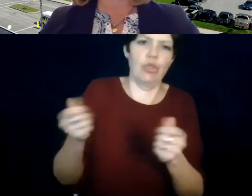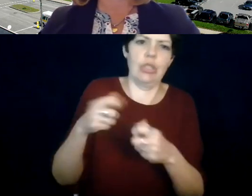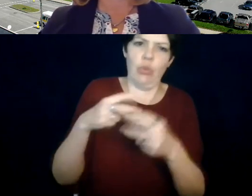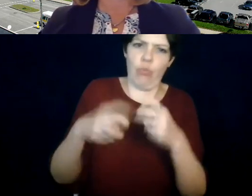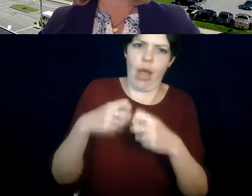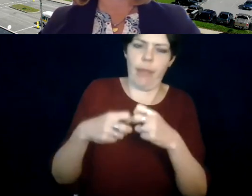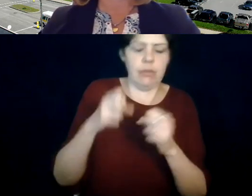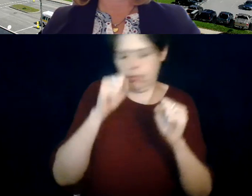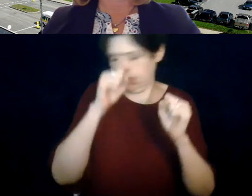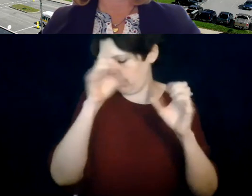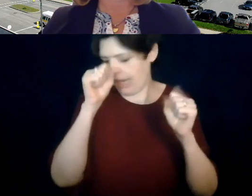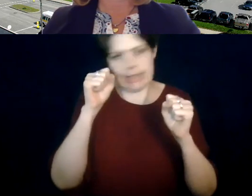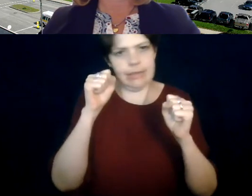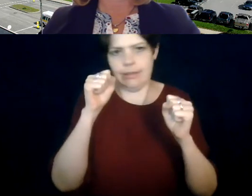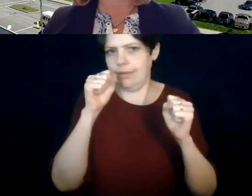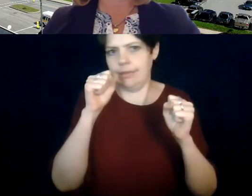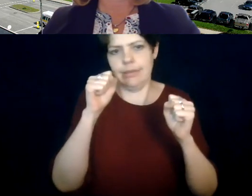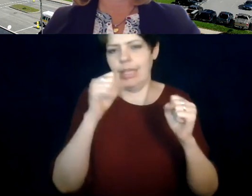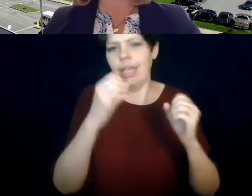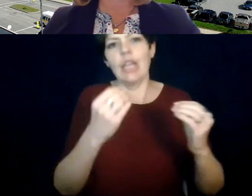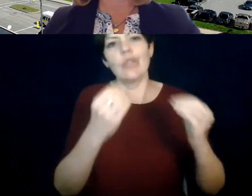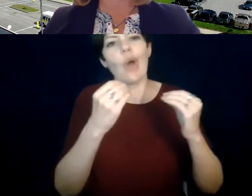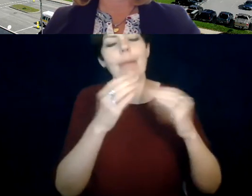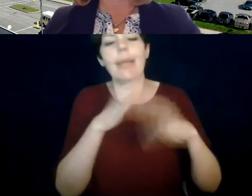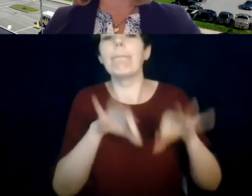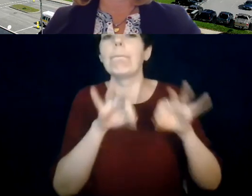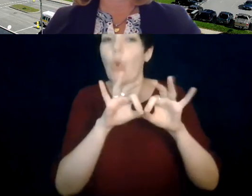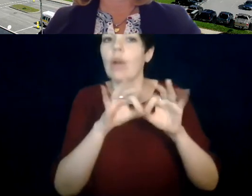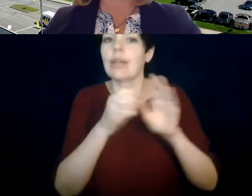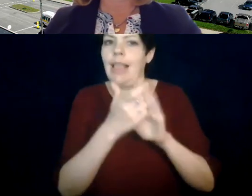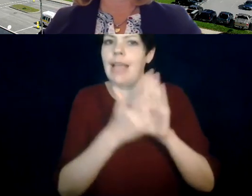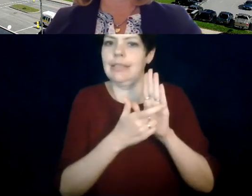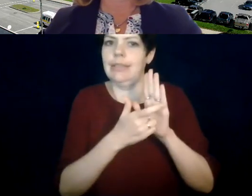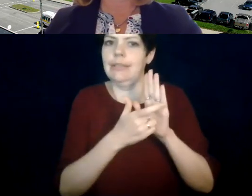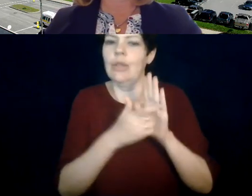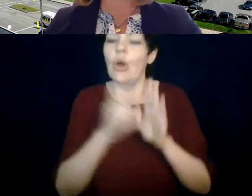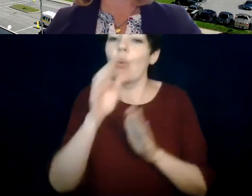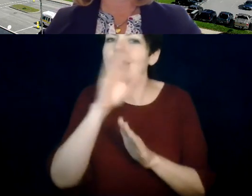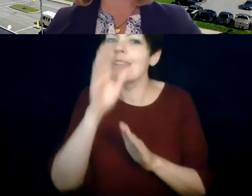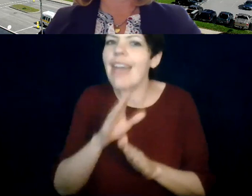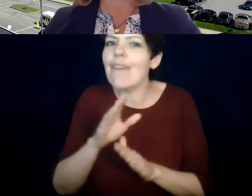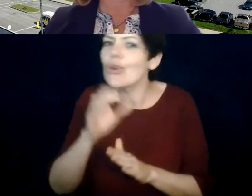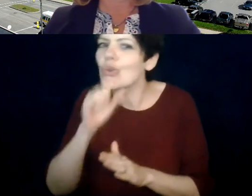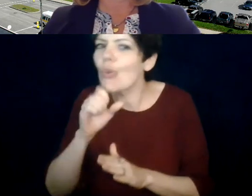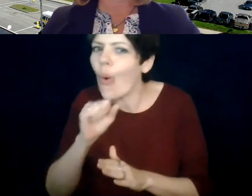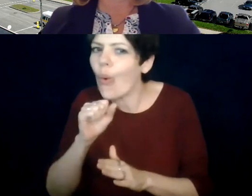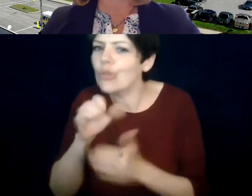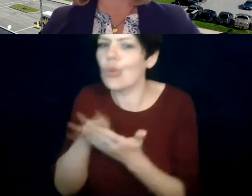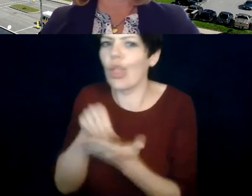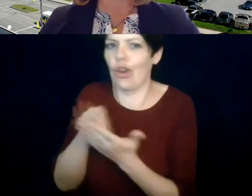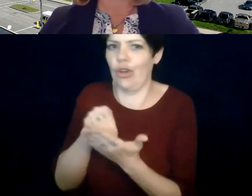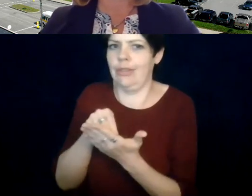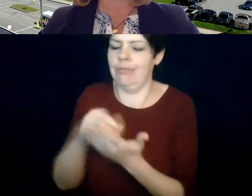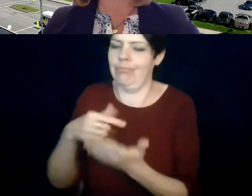most important lessons, and we're never too old to learn new tricks, as old as I am.